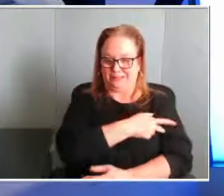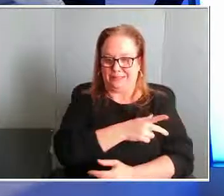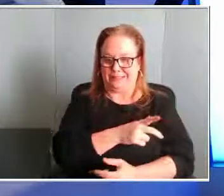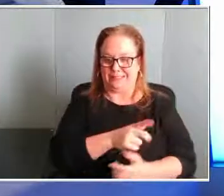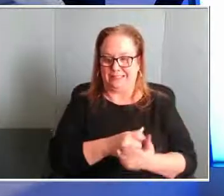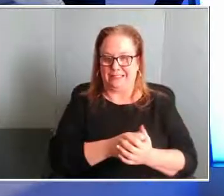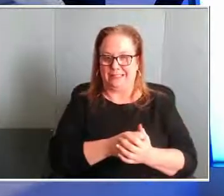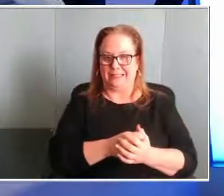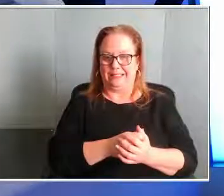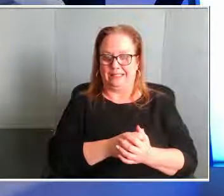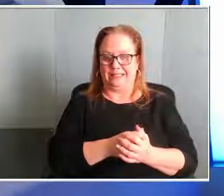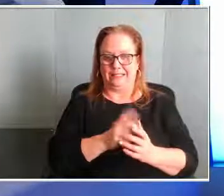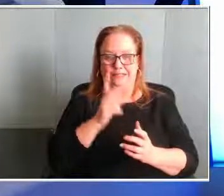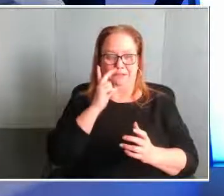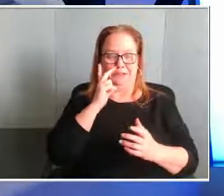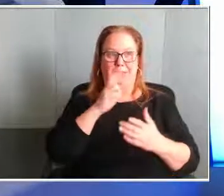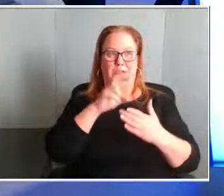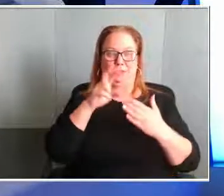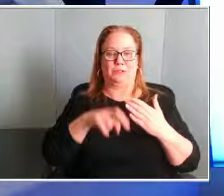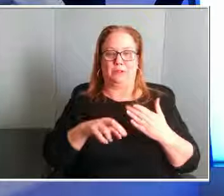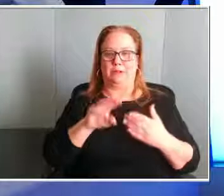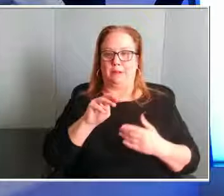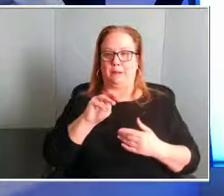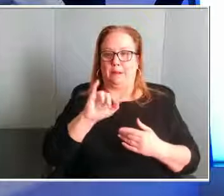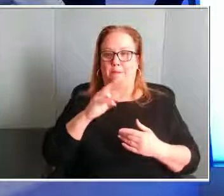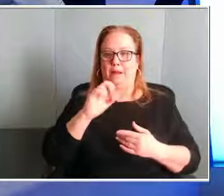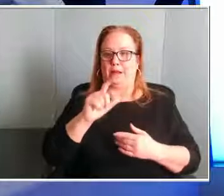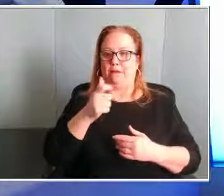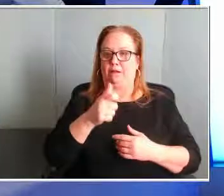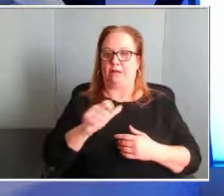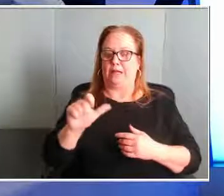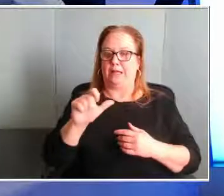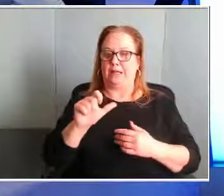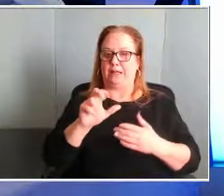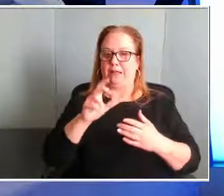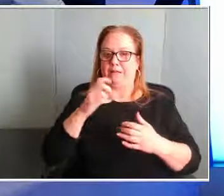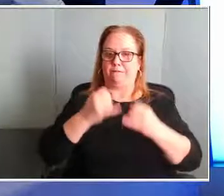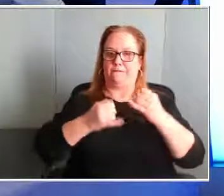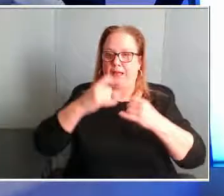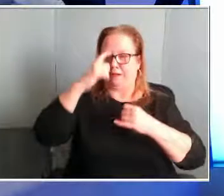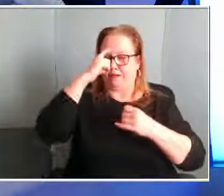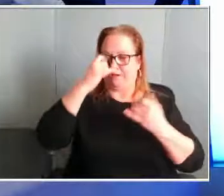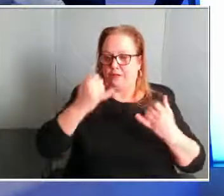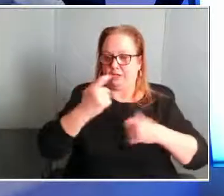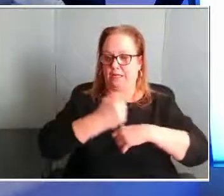incredible outcome in the past. So, Michael, let's start with you. Final thought for today.